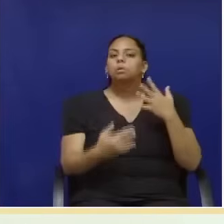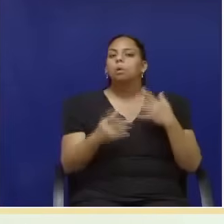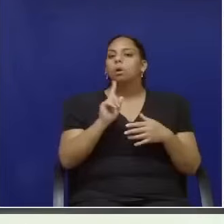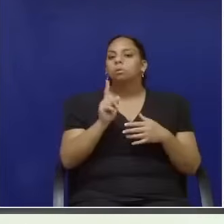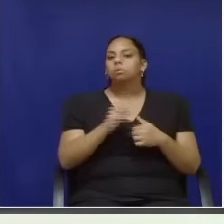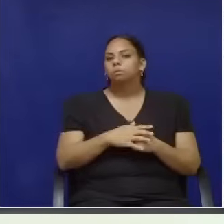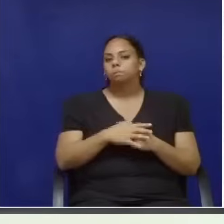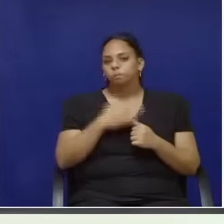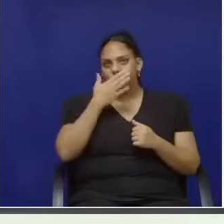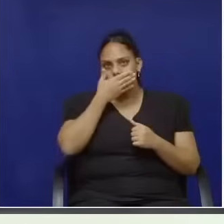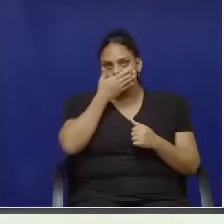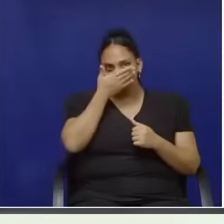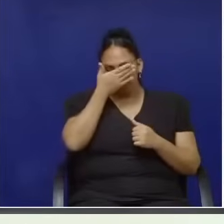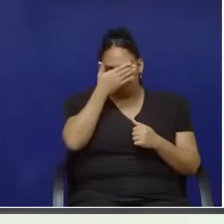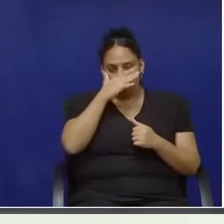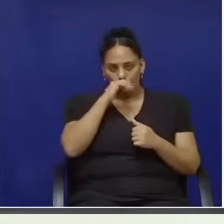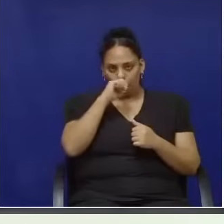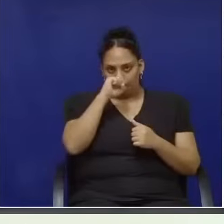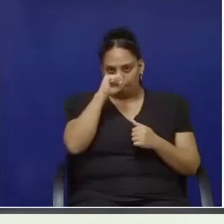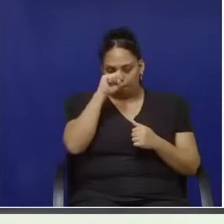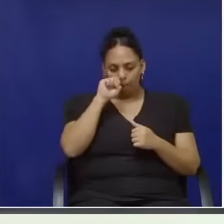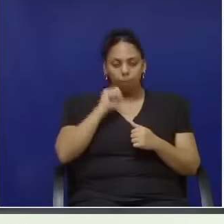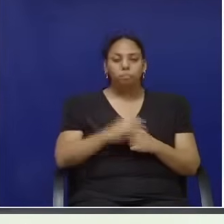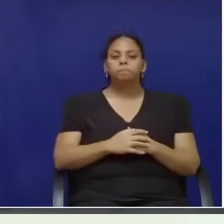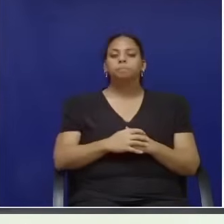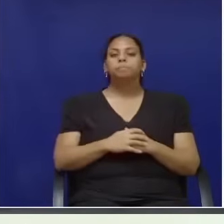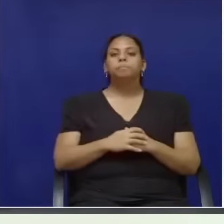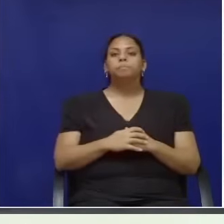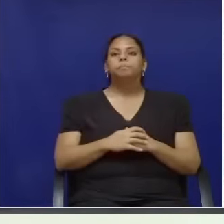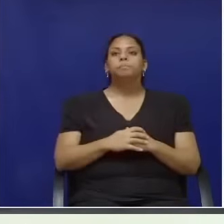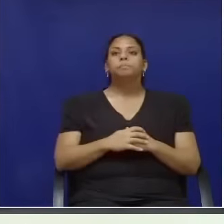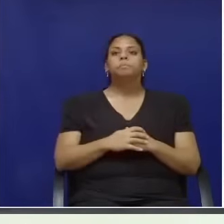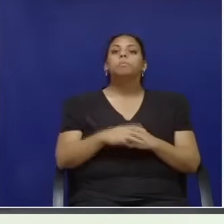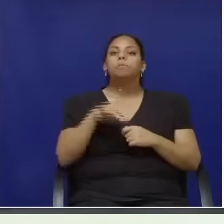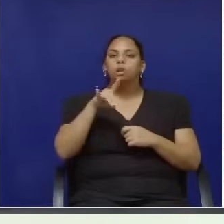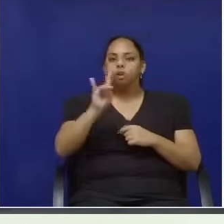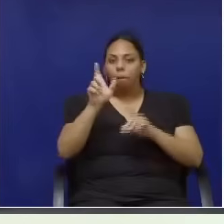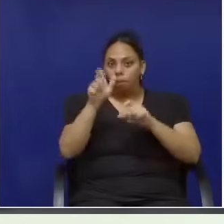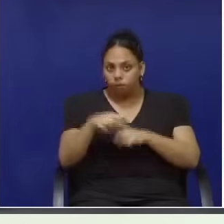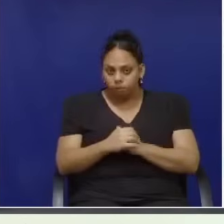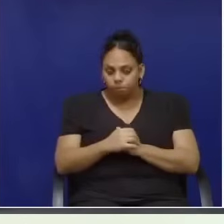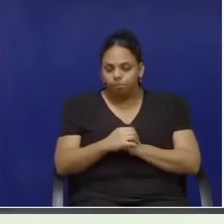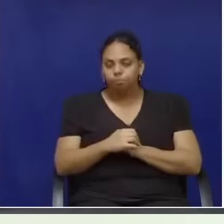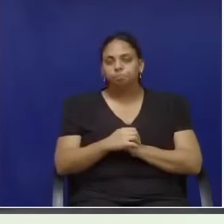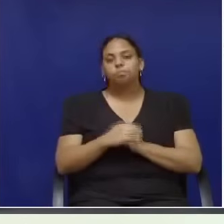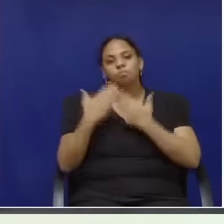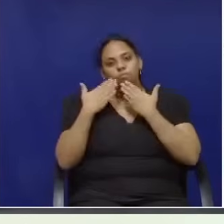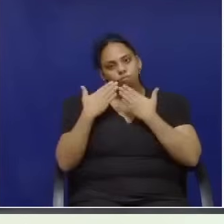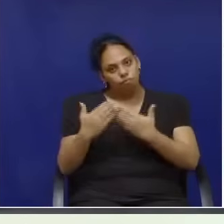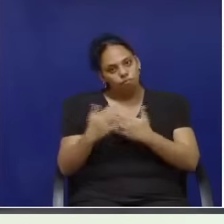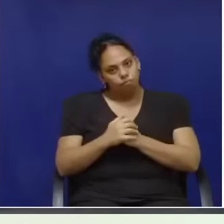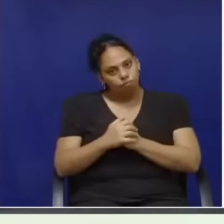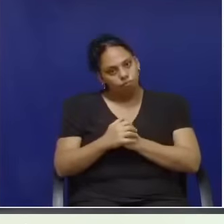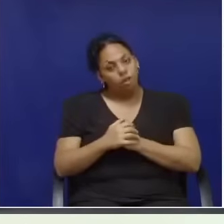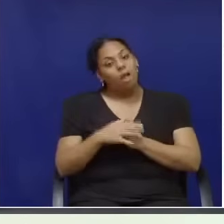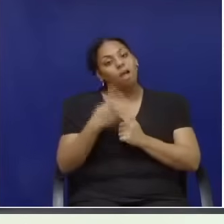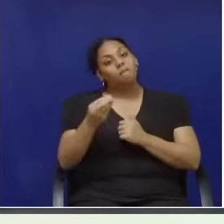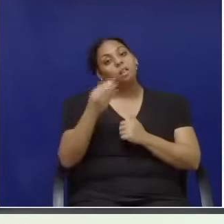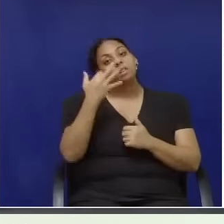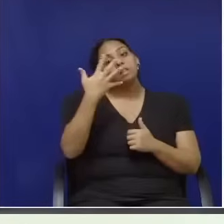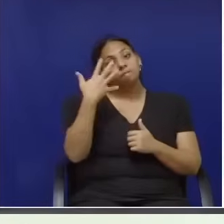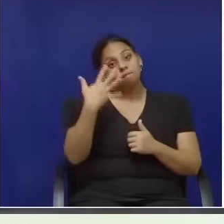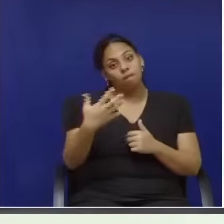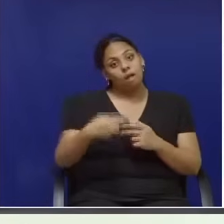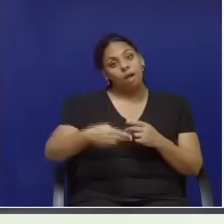Minister. Thank you very much, Chairperson. There are 35 high